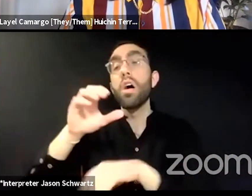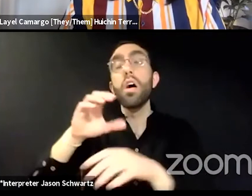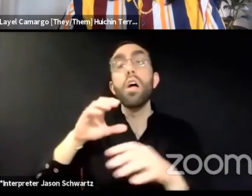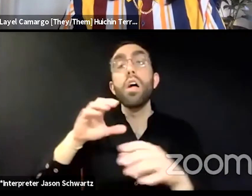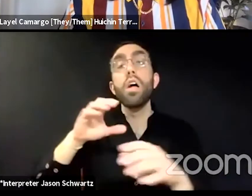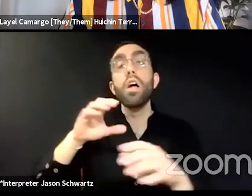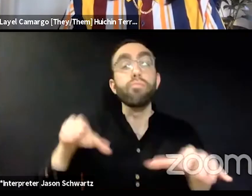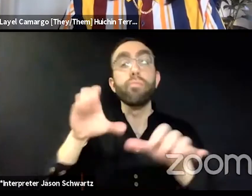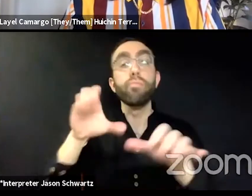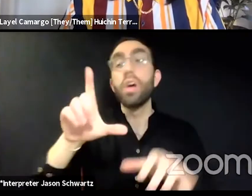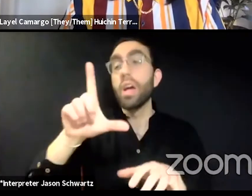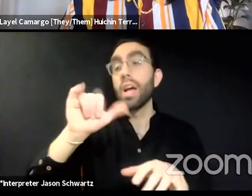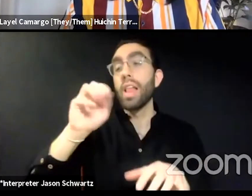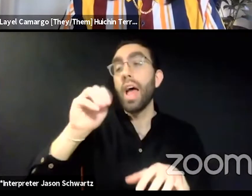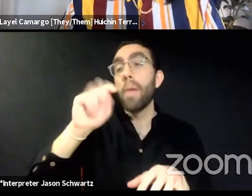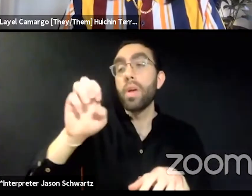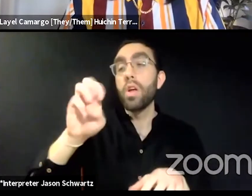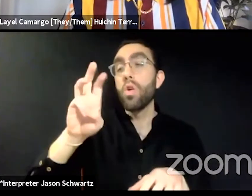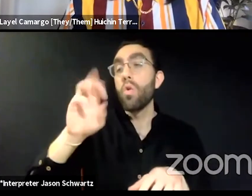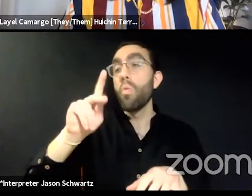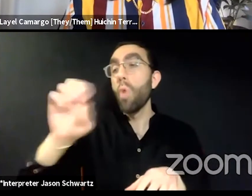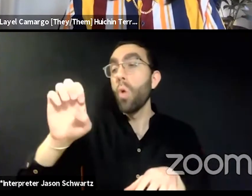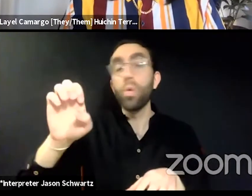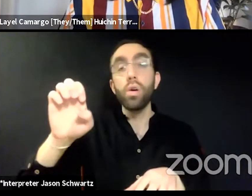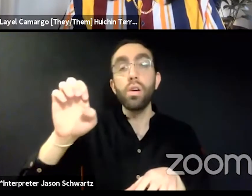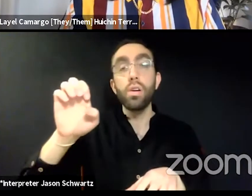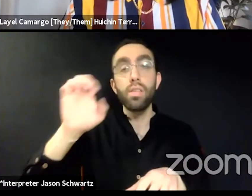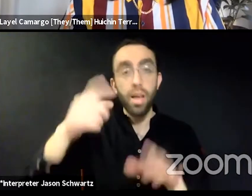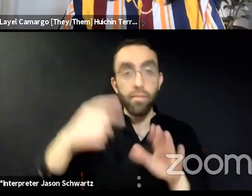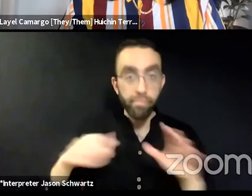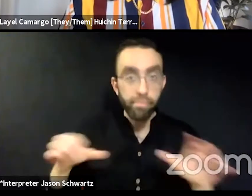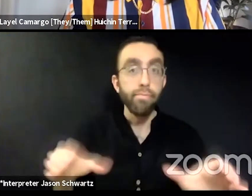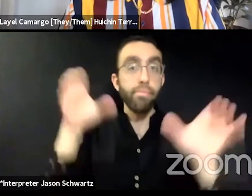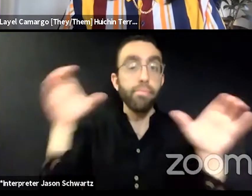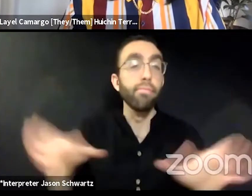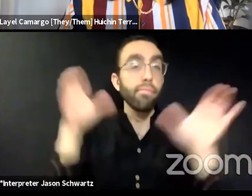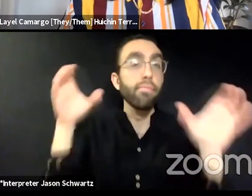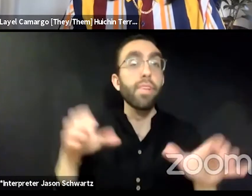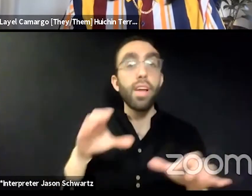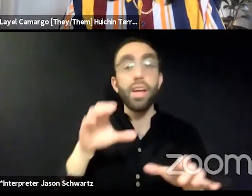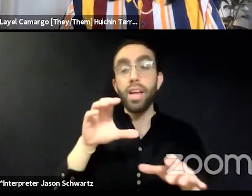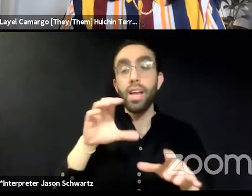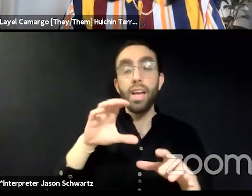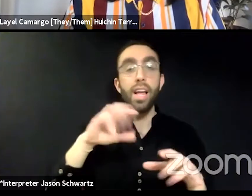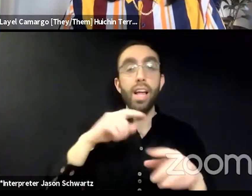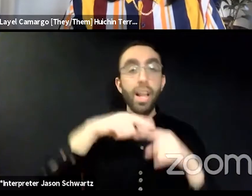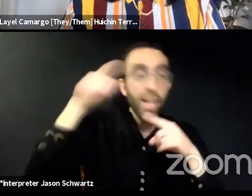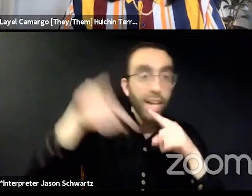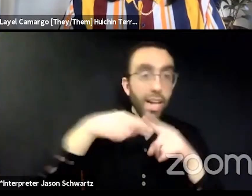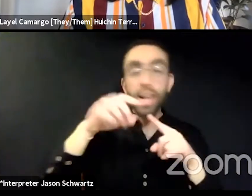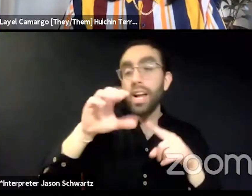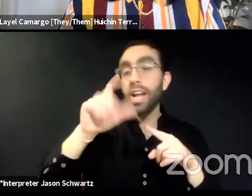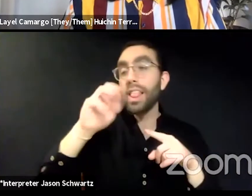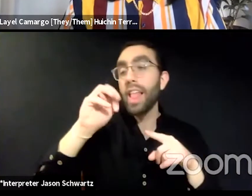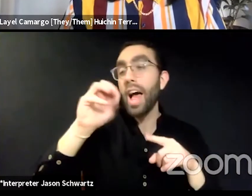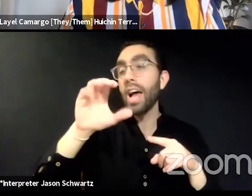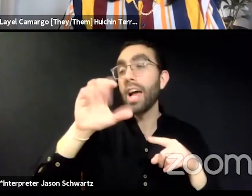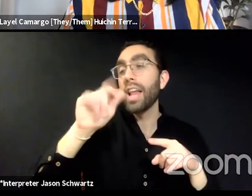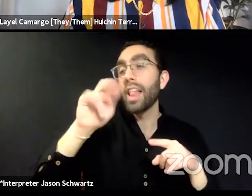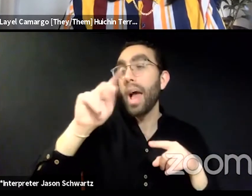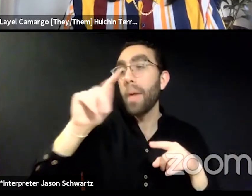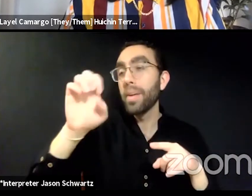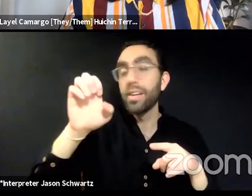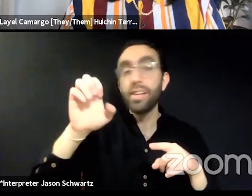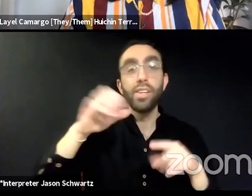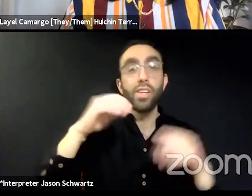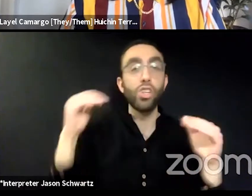BIPOC voices in climate justice. And due to wanting to shape a new world, they co-founded Shelterwood Collective, a